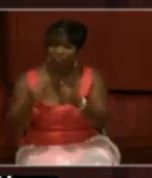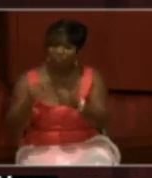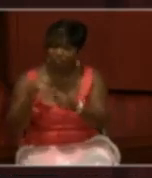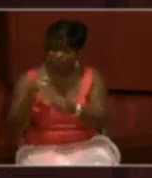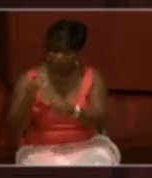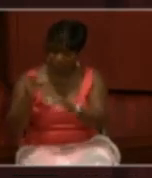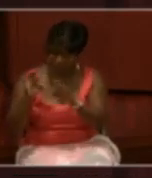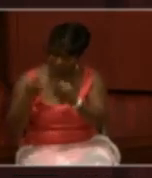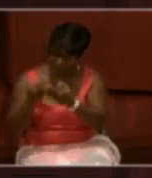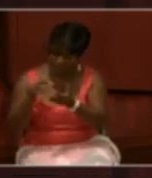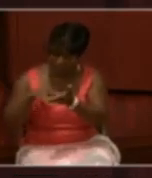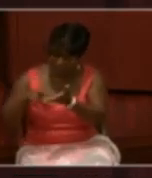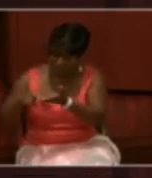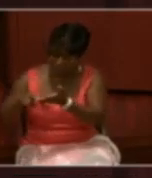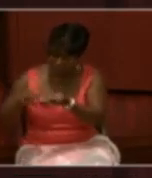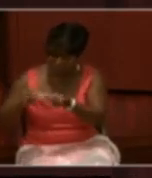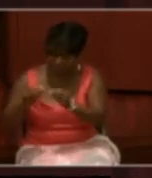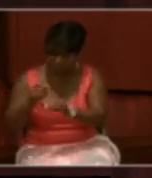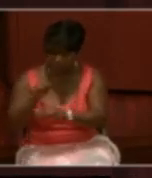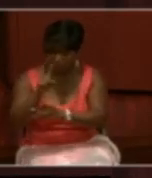That toll-free number is